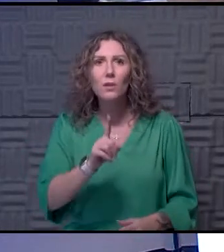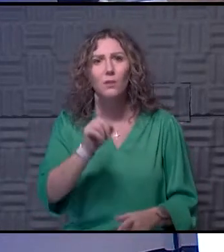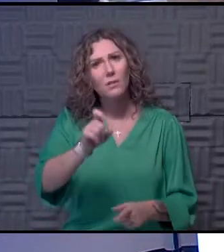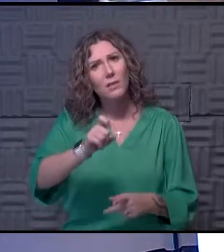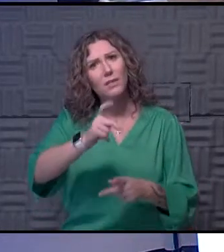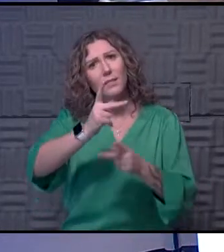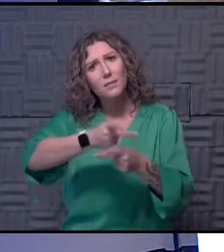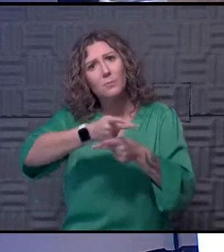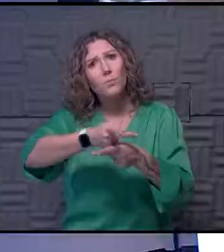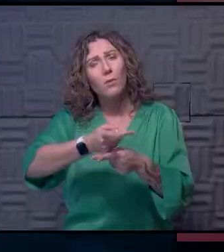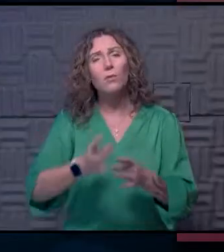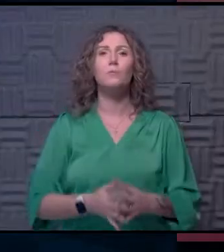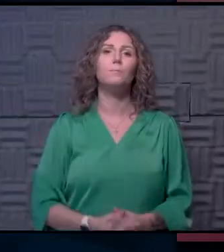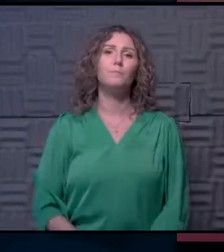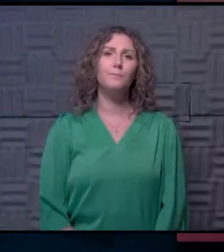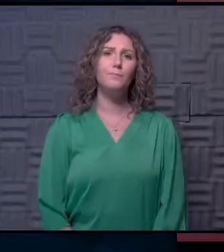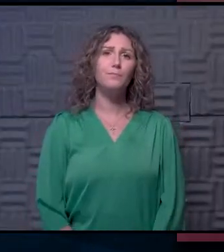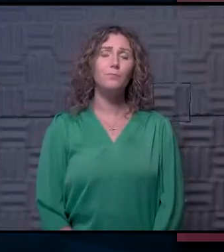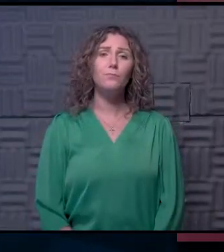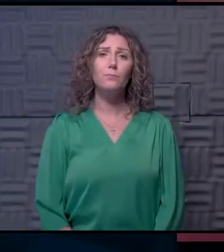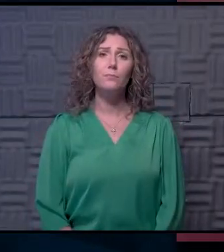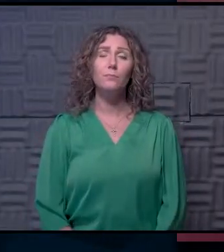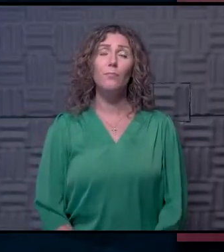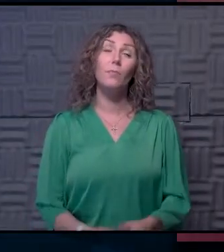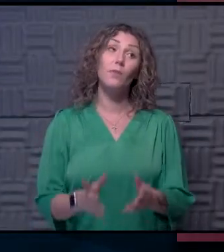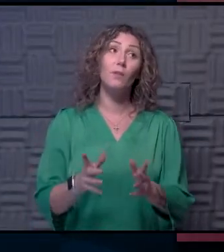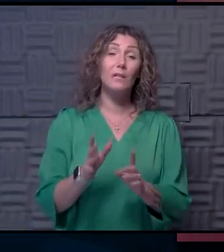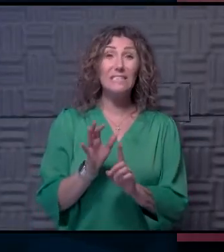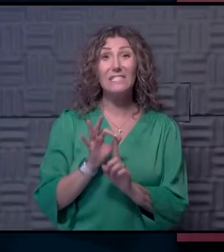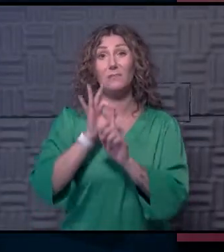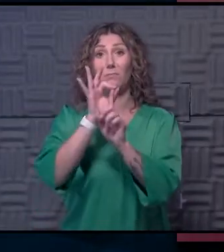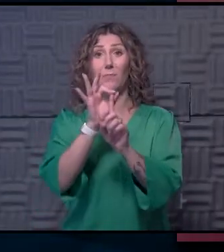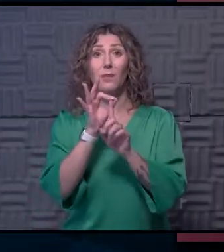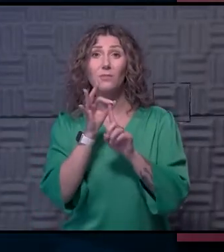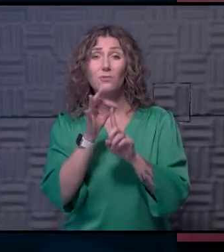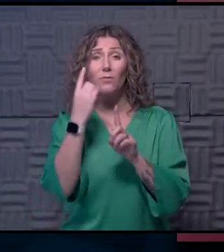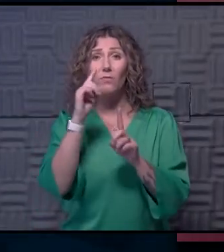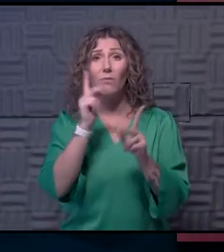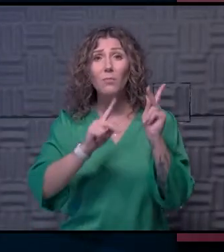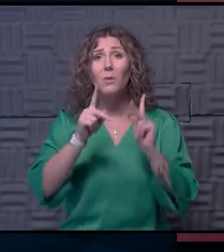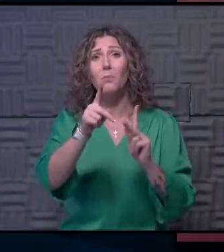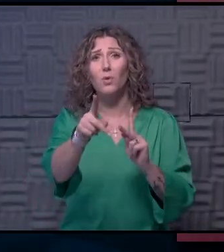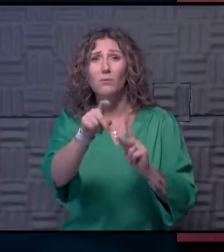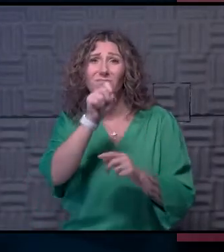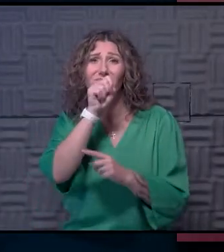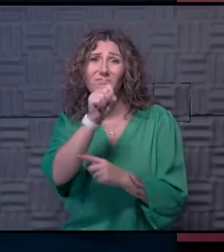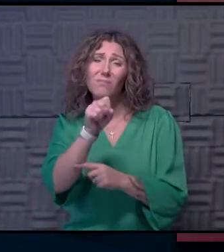precautions, and especially trying to do it for the people you care about?